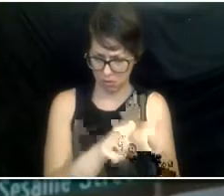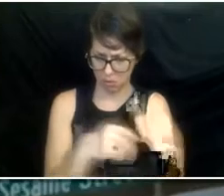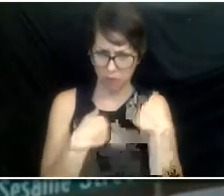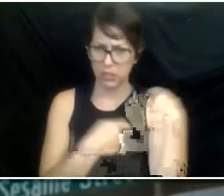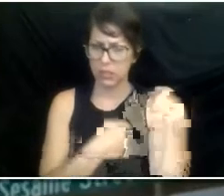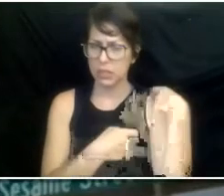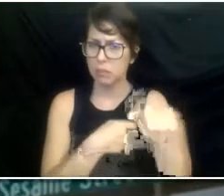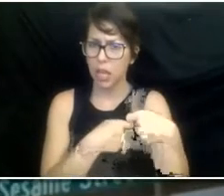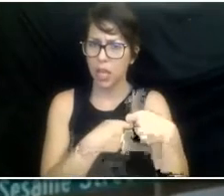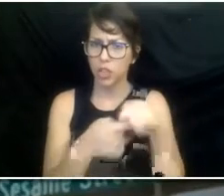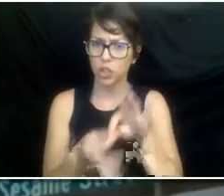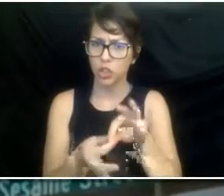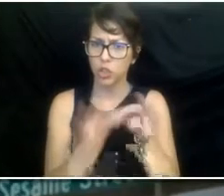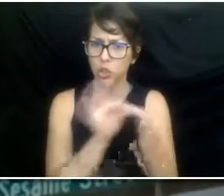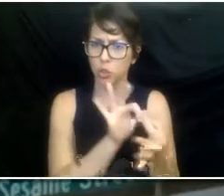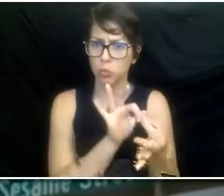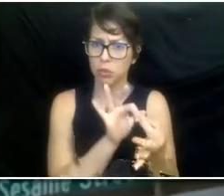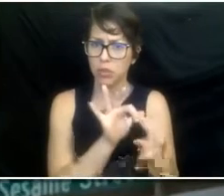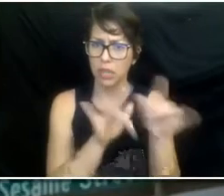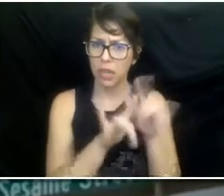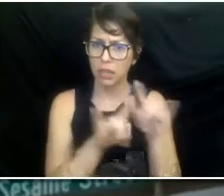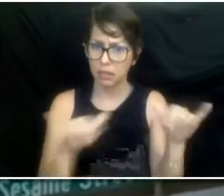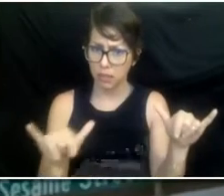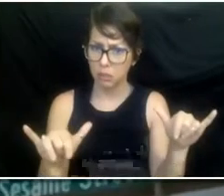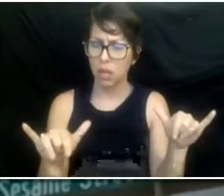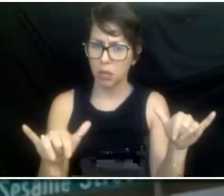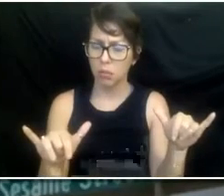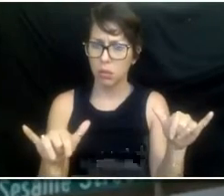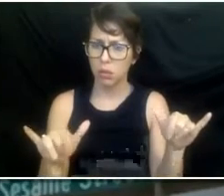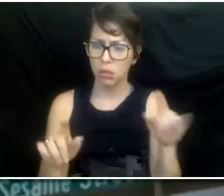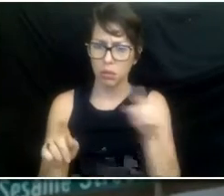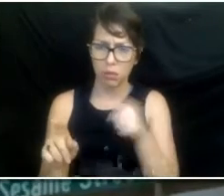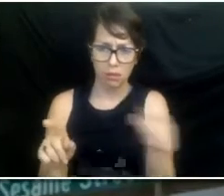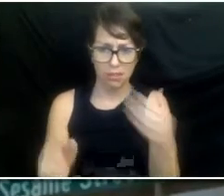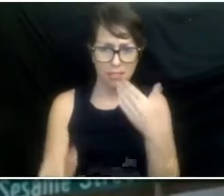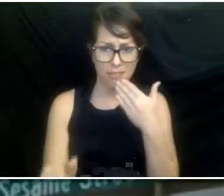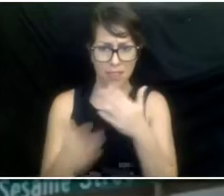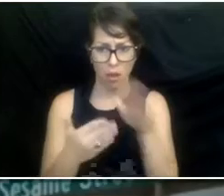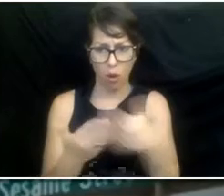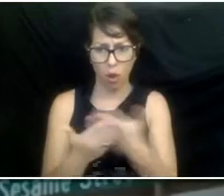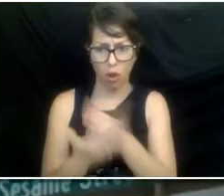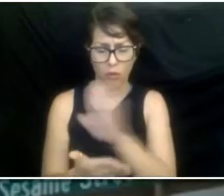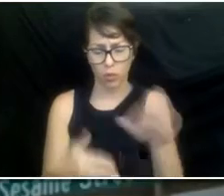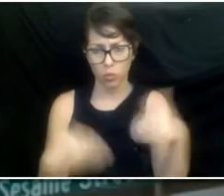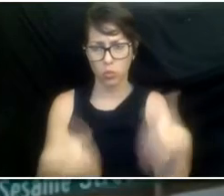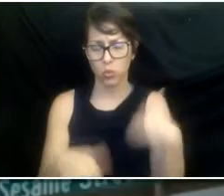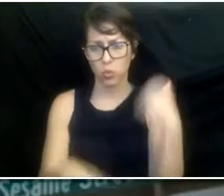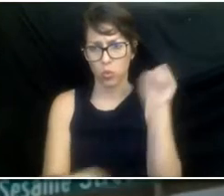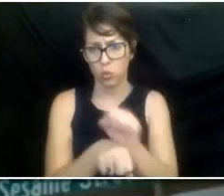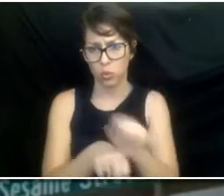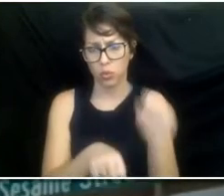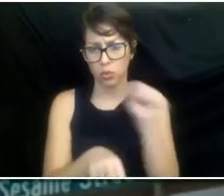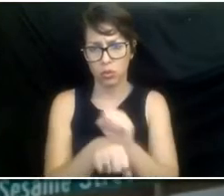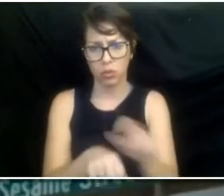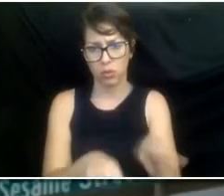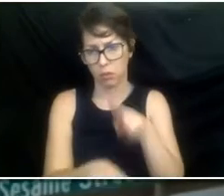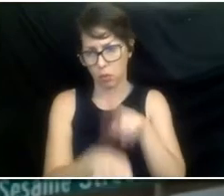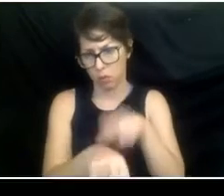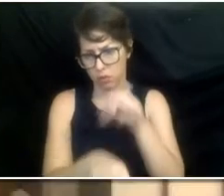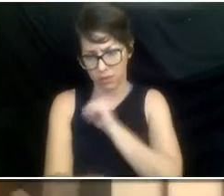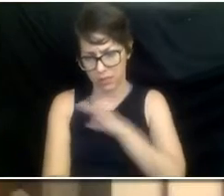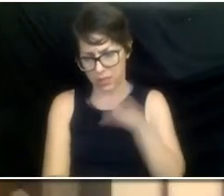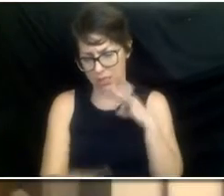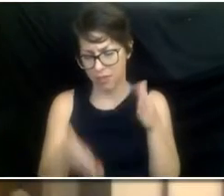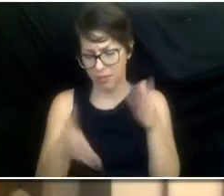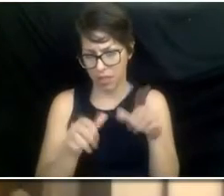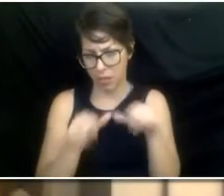I think is going to start now with the advocate panel uh thank everyone for their patience thank you very much thank